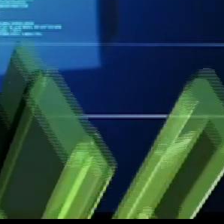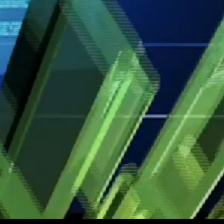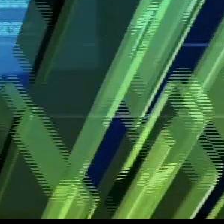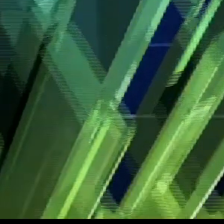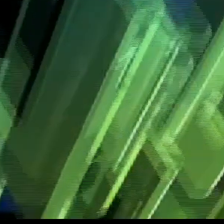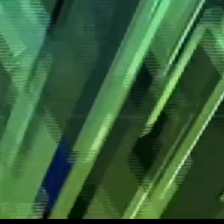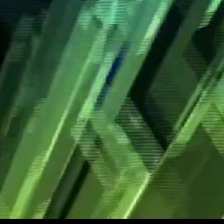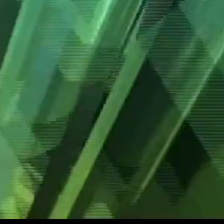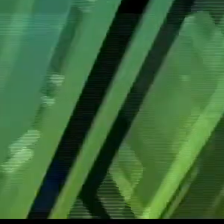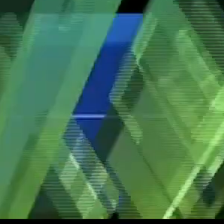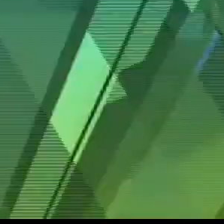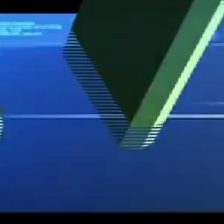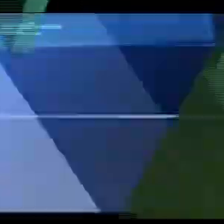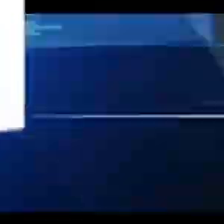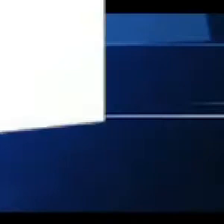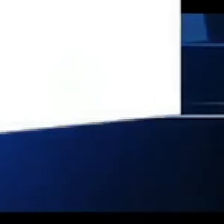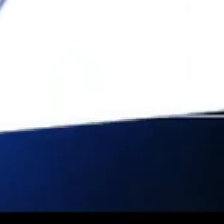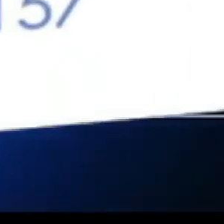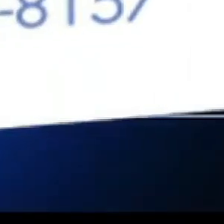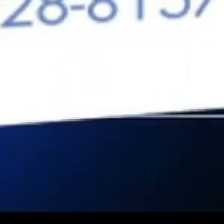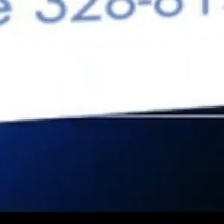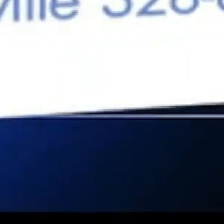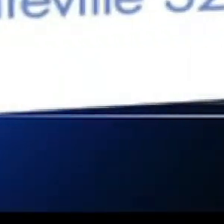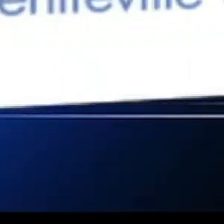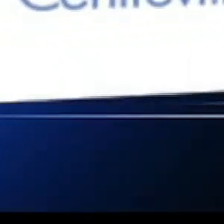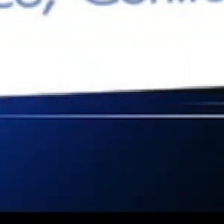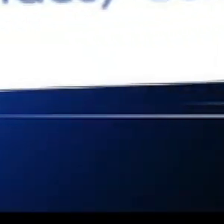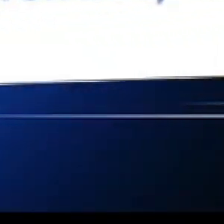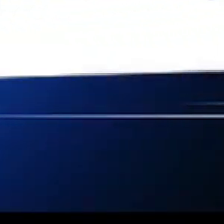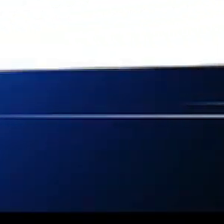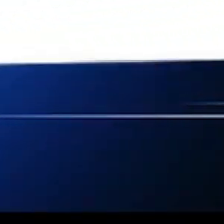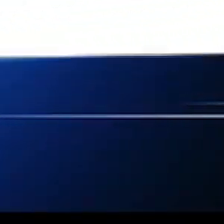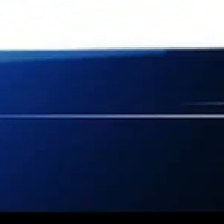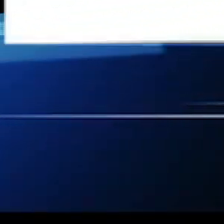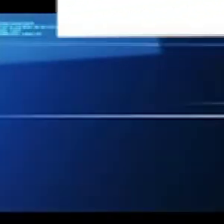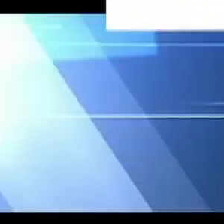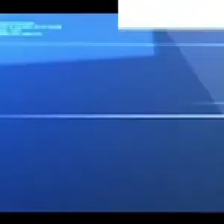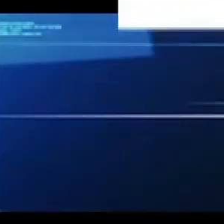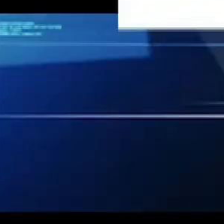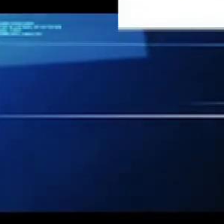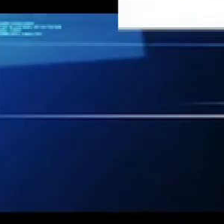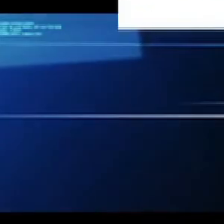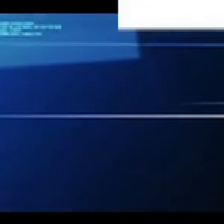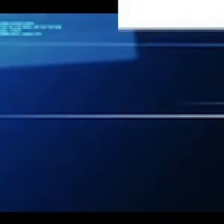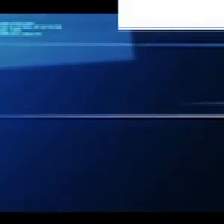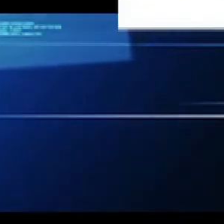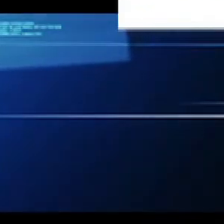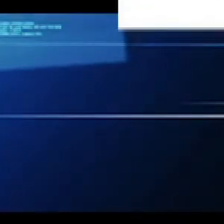ZNS Total Sports, brought to you by Fourth Terrace Diagnostic Center.